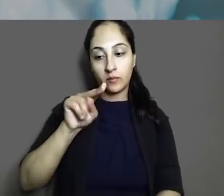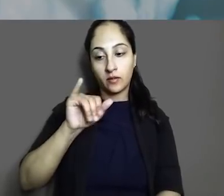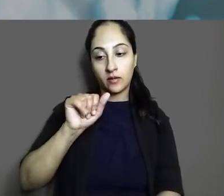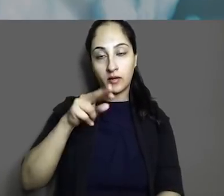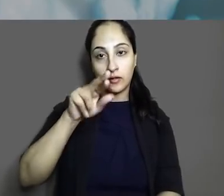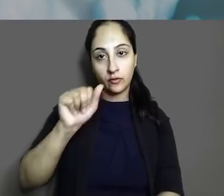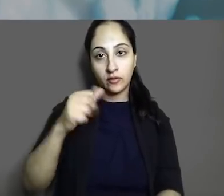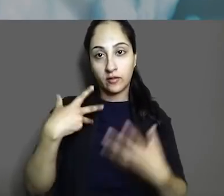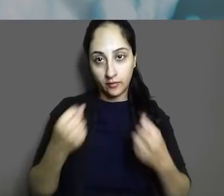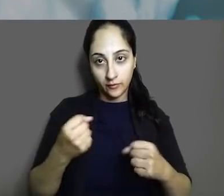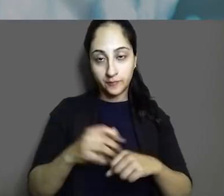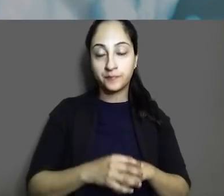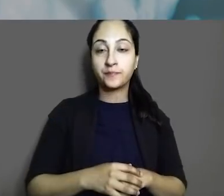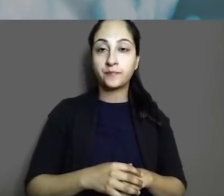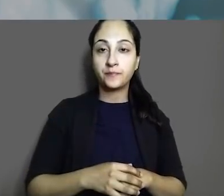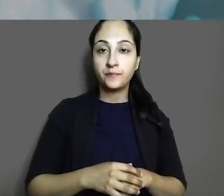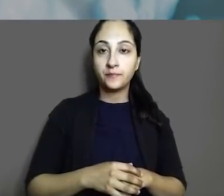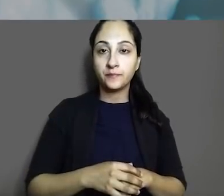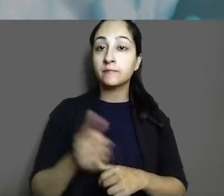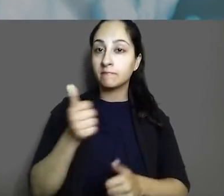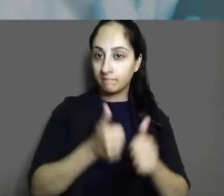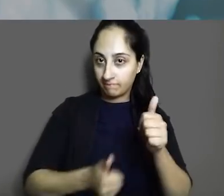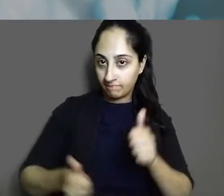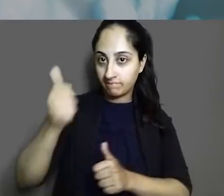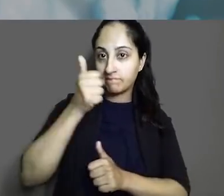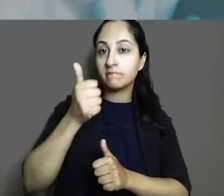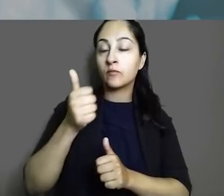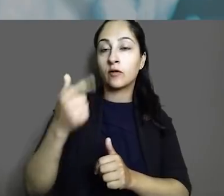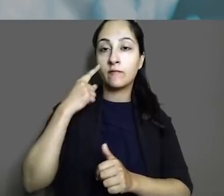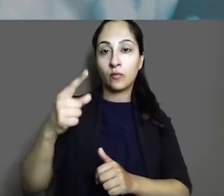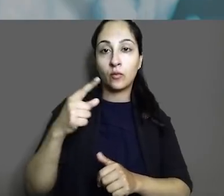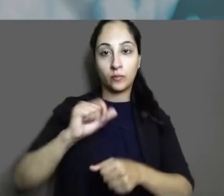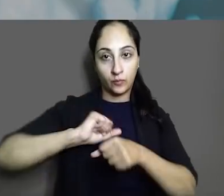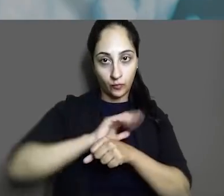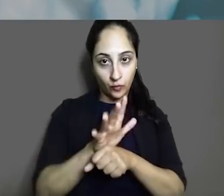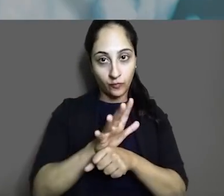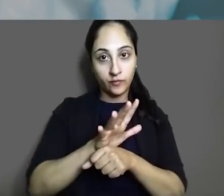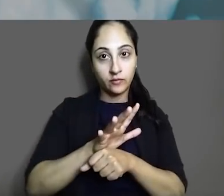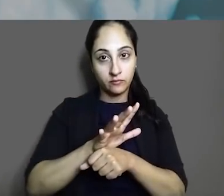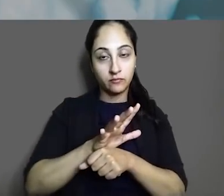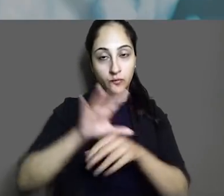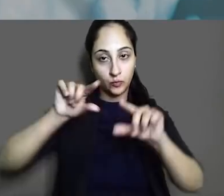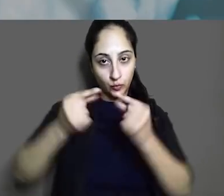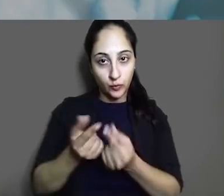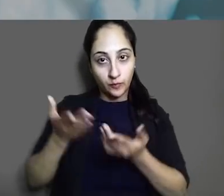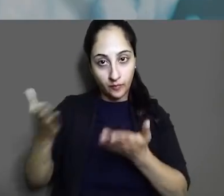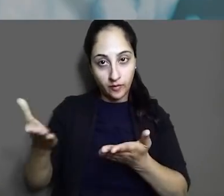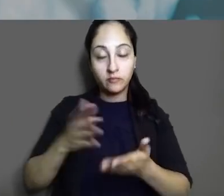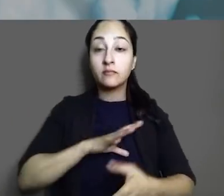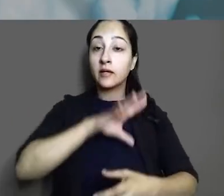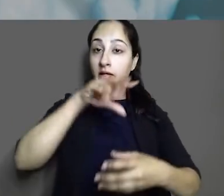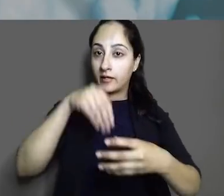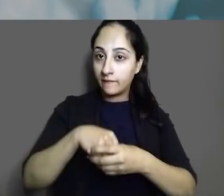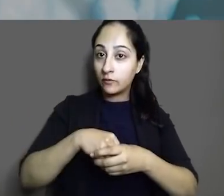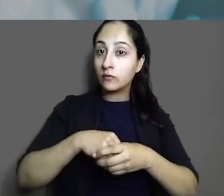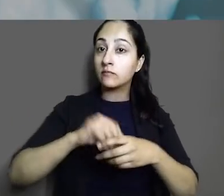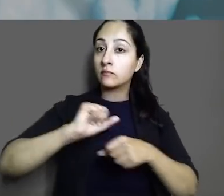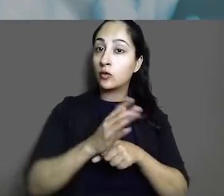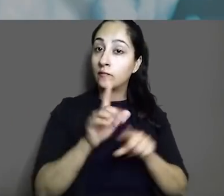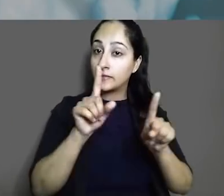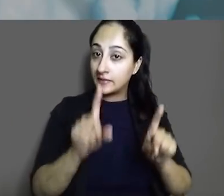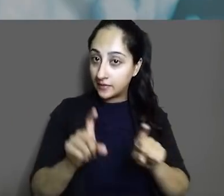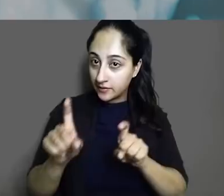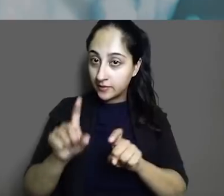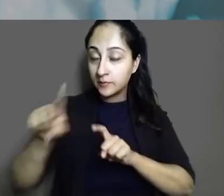He is also the Pandemic Preparedness Lead for the organization. Dr. Ali is involved in multiple national and international clinical trials